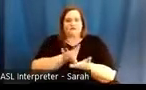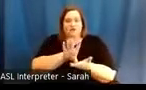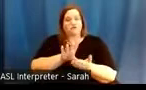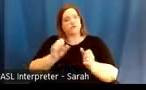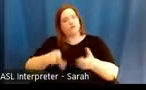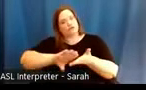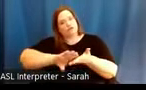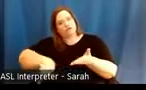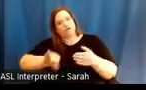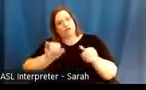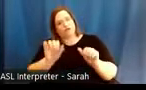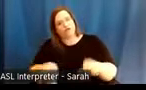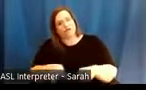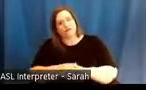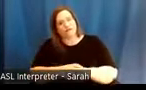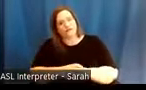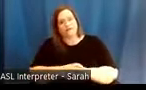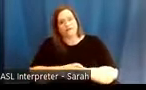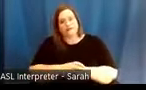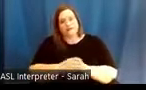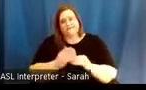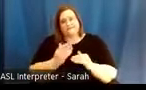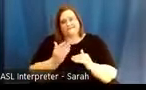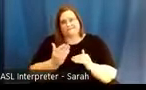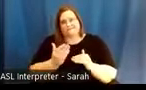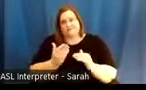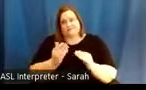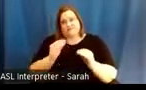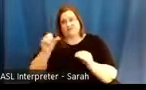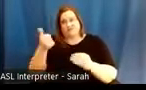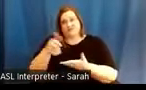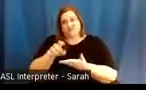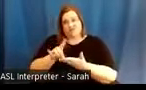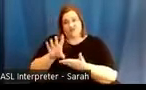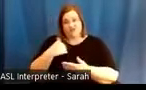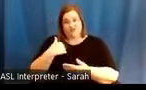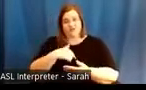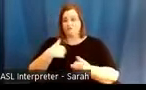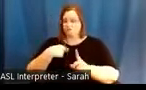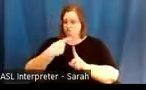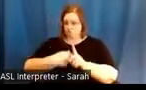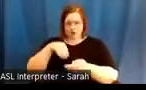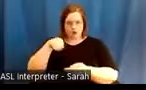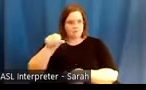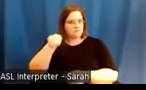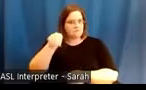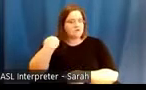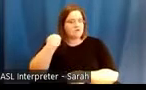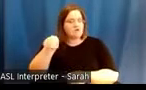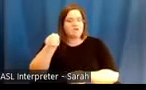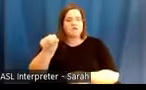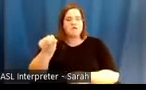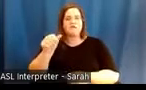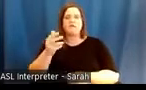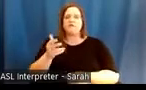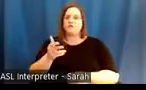that. There's nothing else that they can evict us for. You know, we've got our rent paid and we're fairly